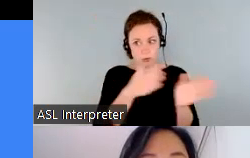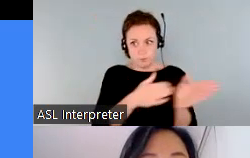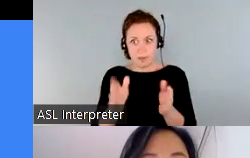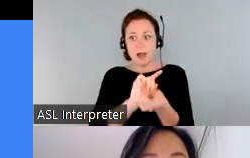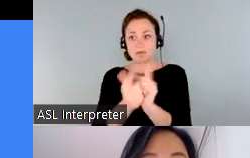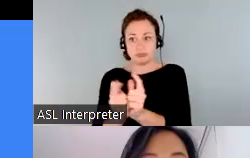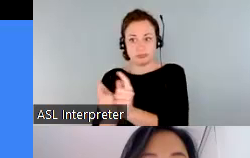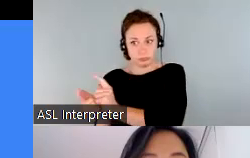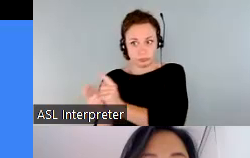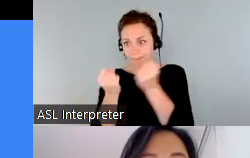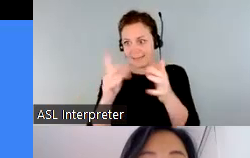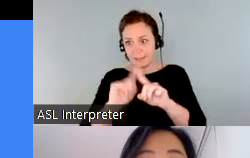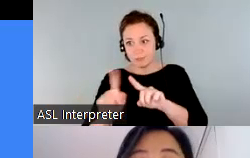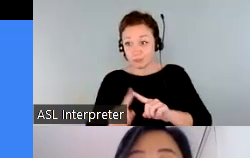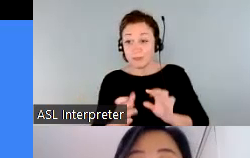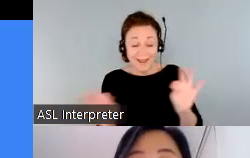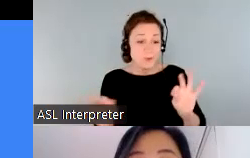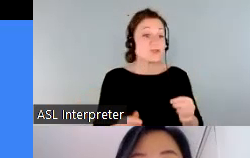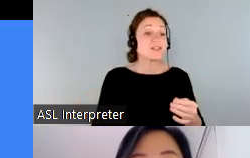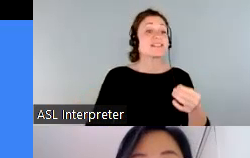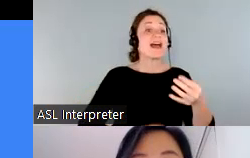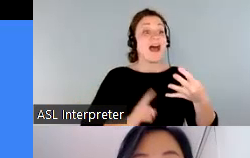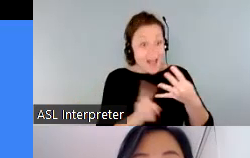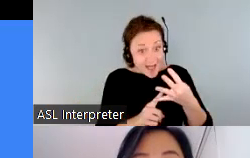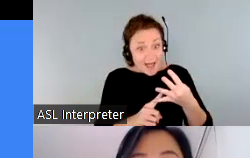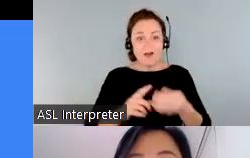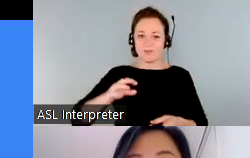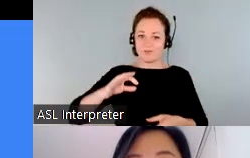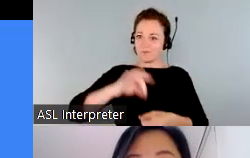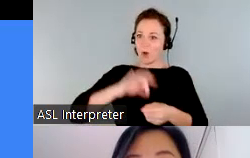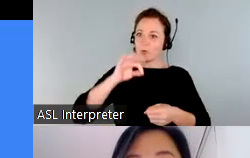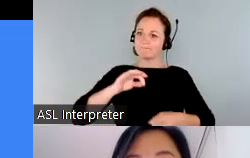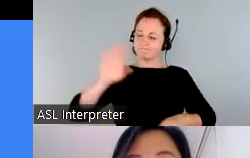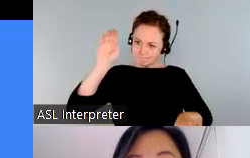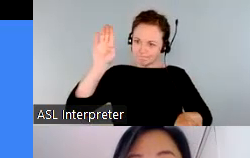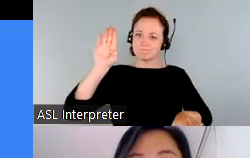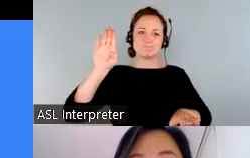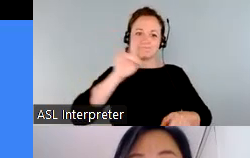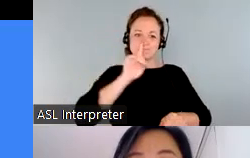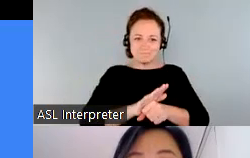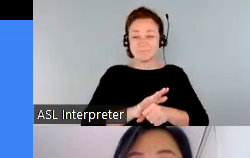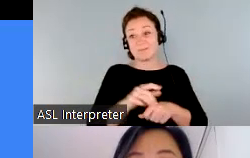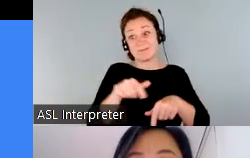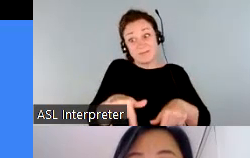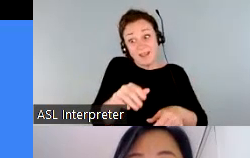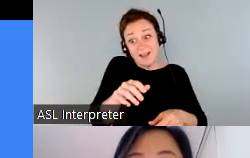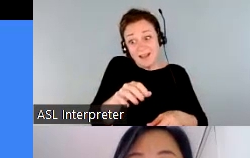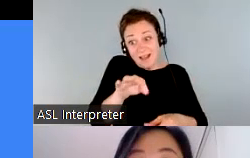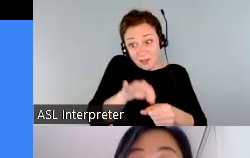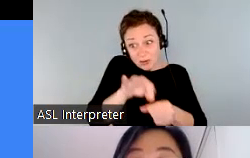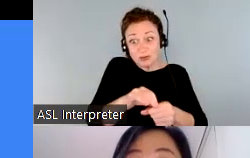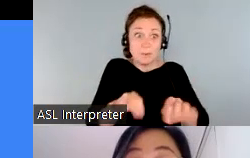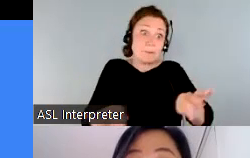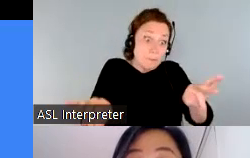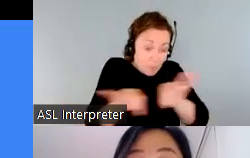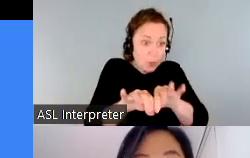our website. And we also have a vote pledge. One of the most important things during this election is to make